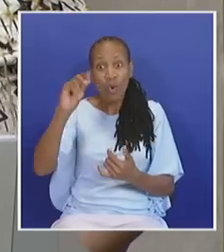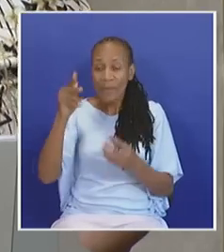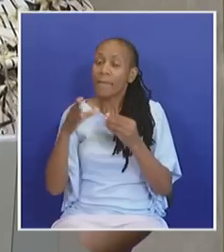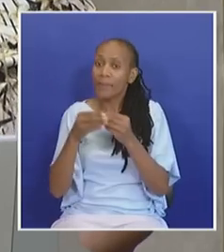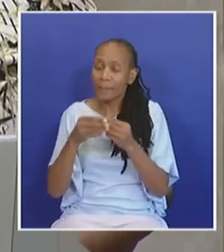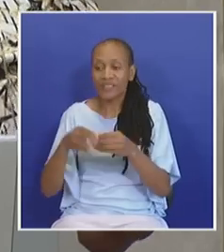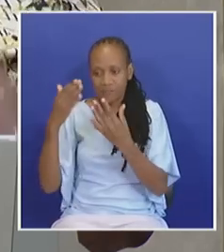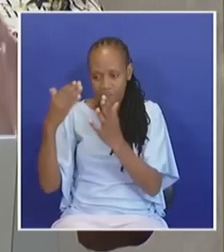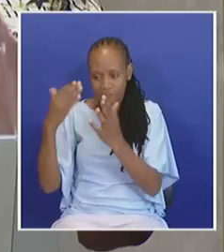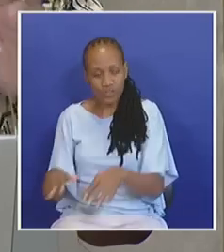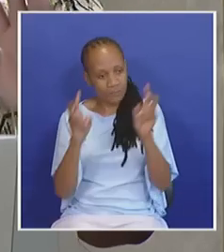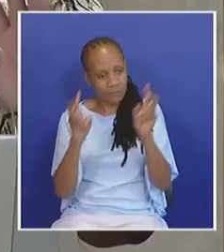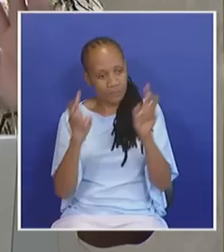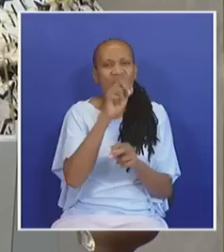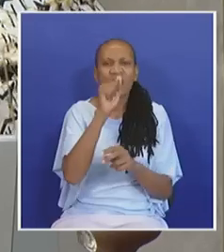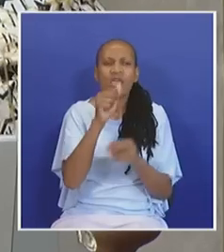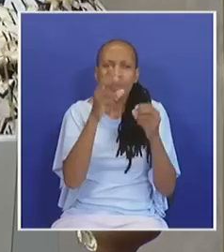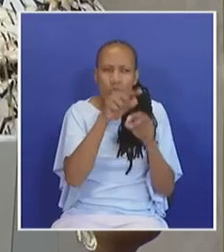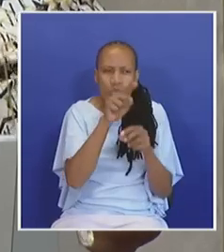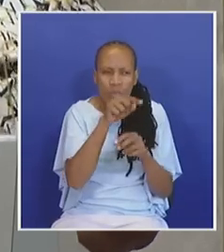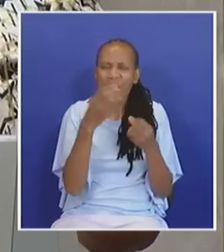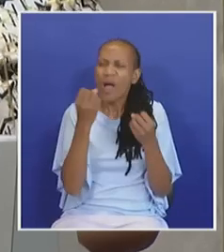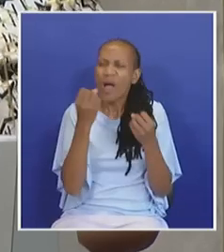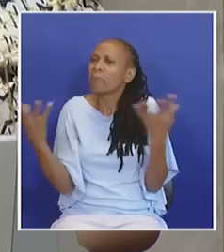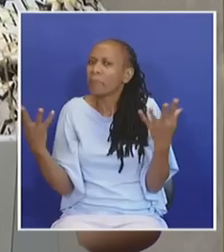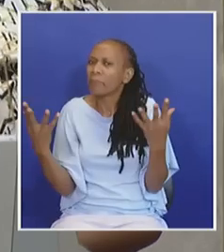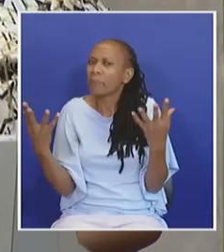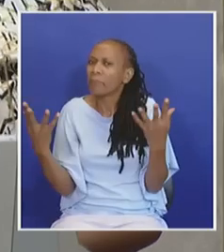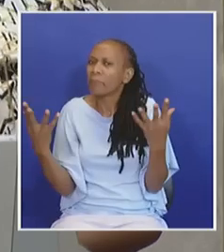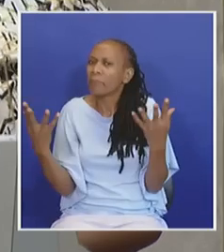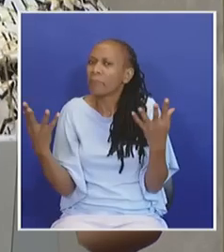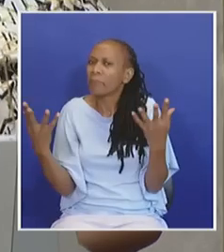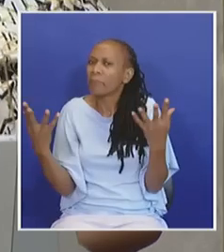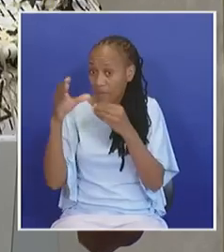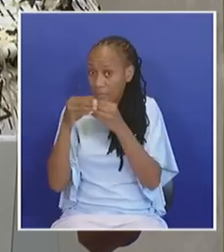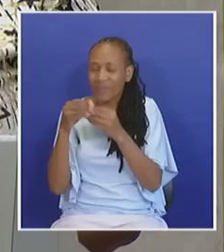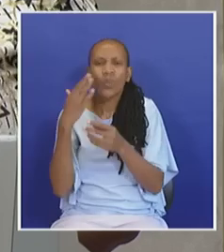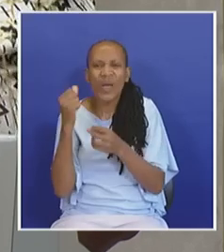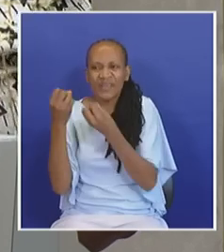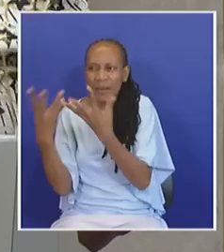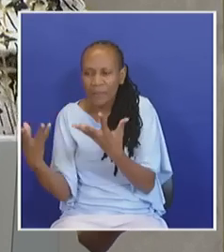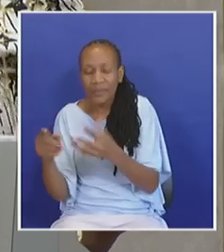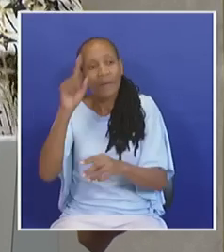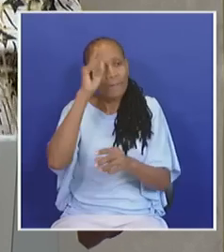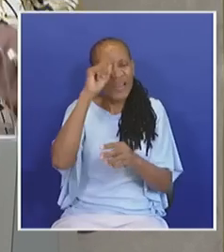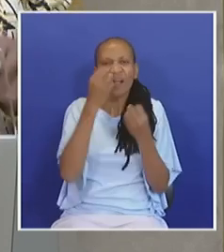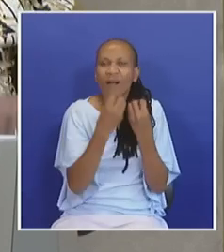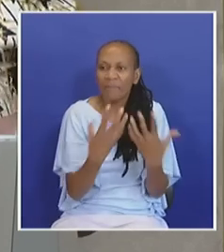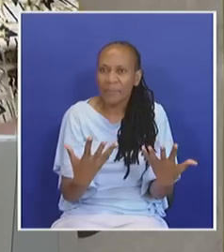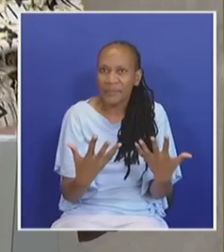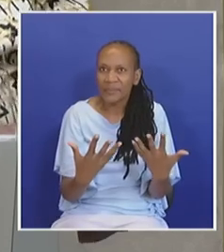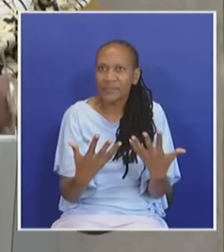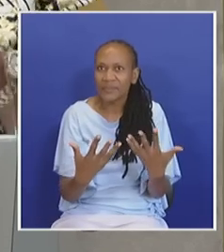the NA. How many MPs of the DA who are white, how many who are black? If they